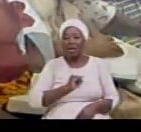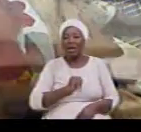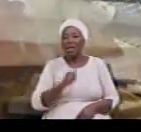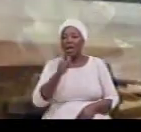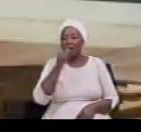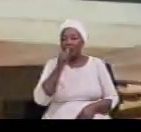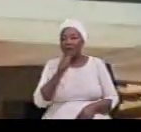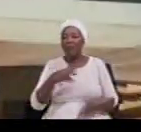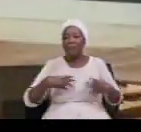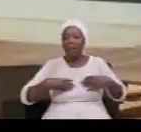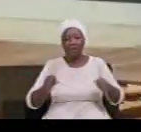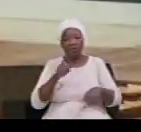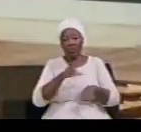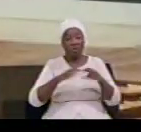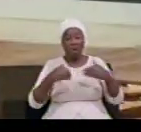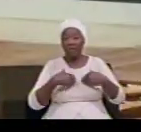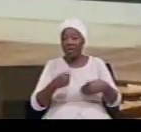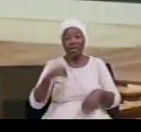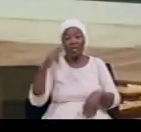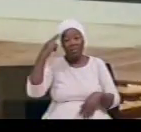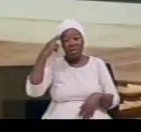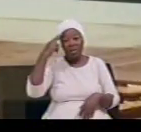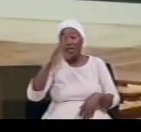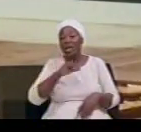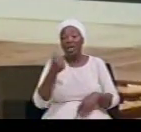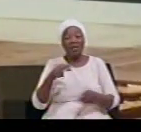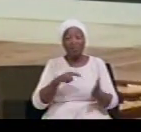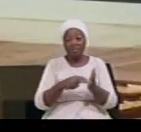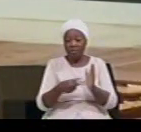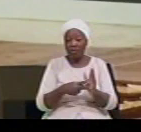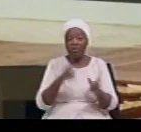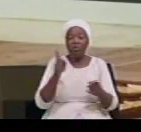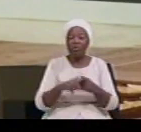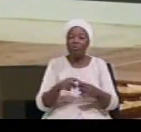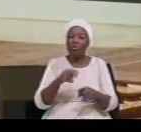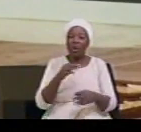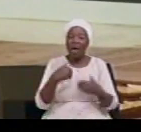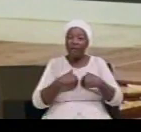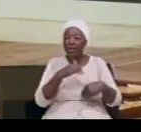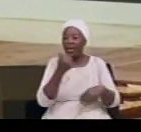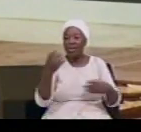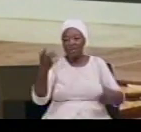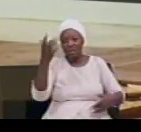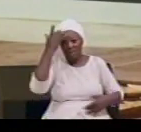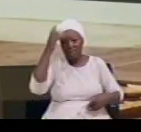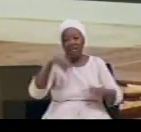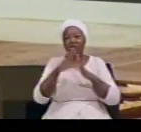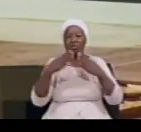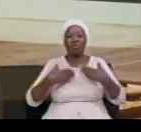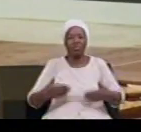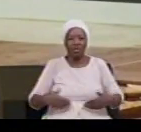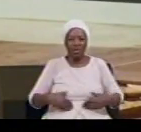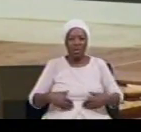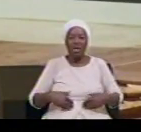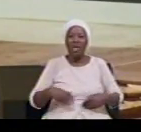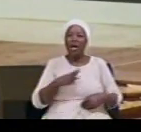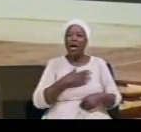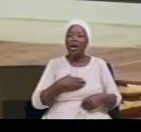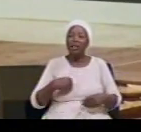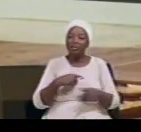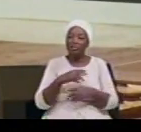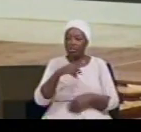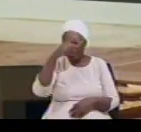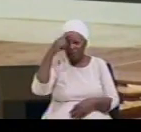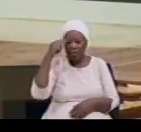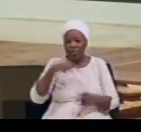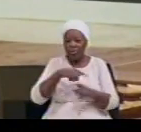body. There is no sickness incurable when you look at the